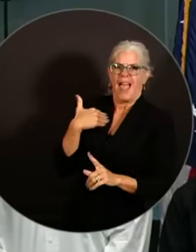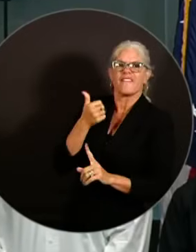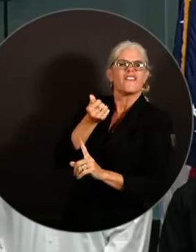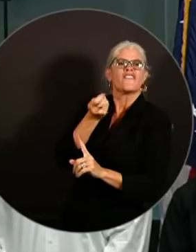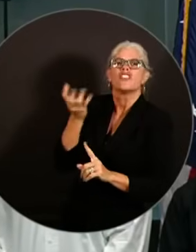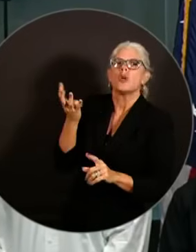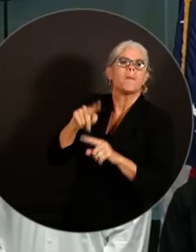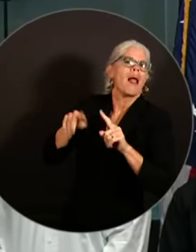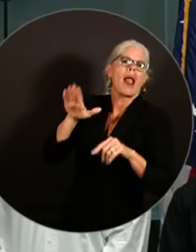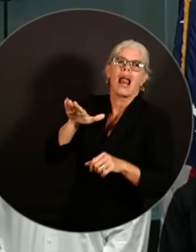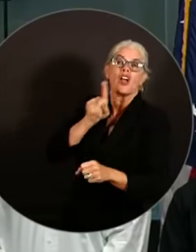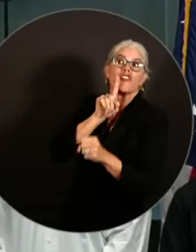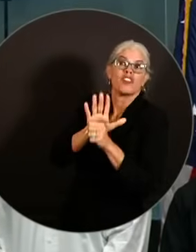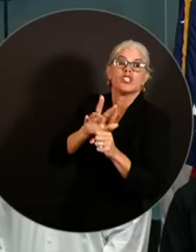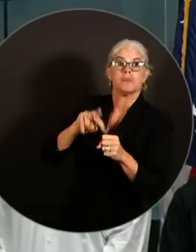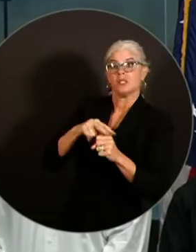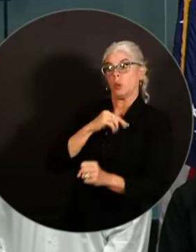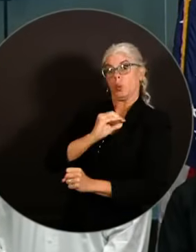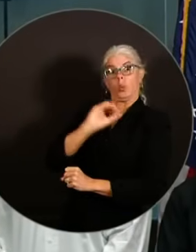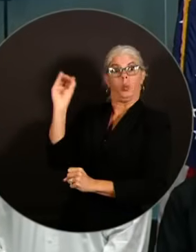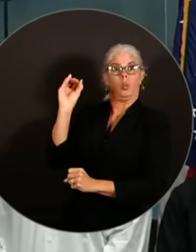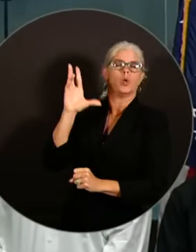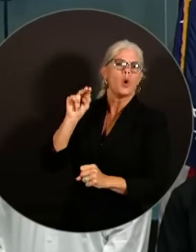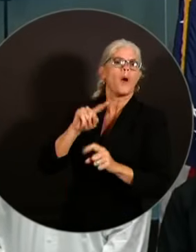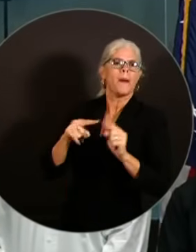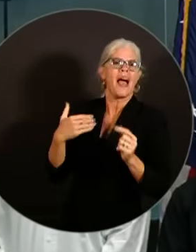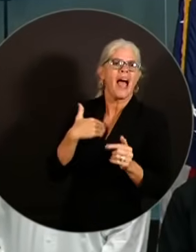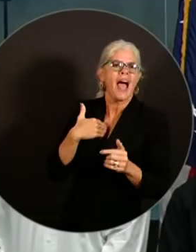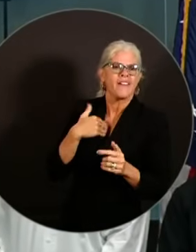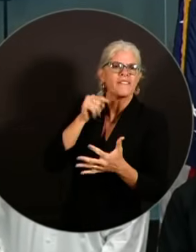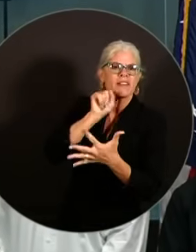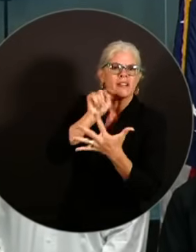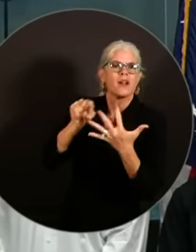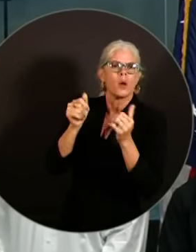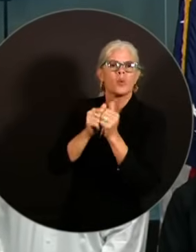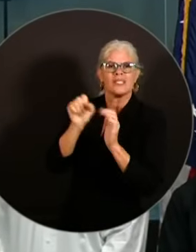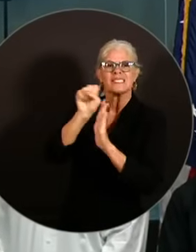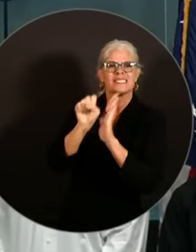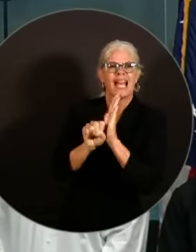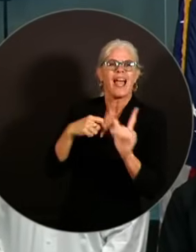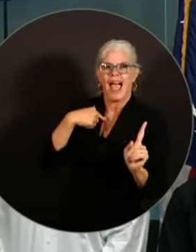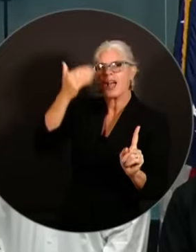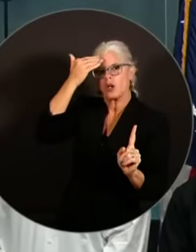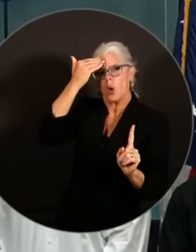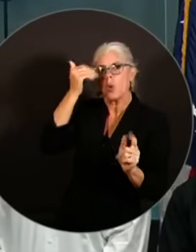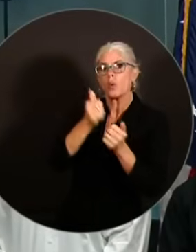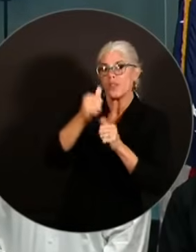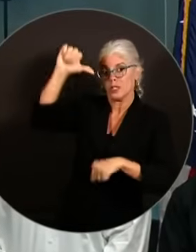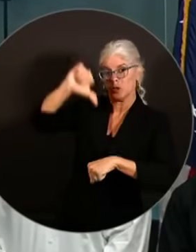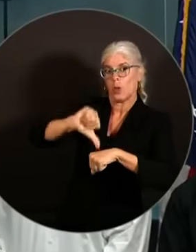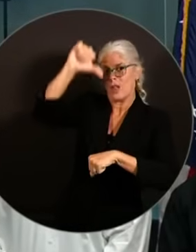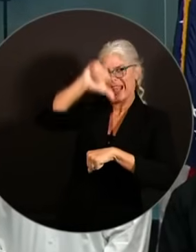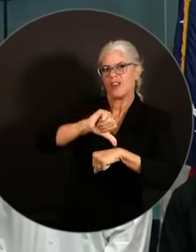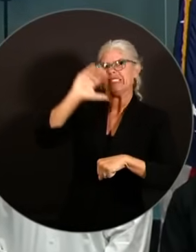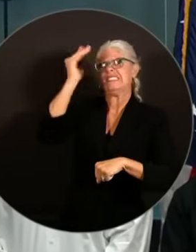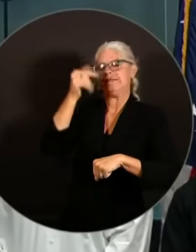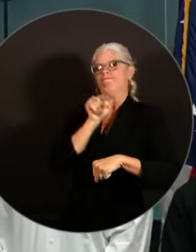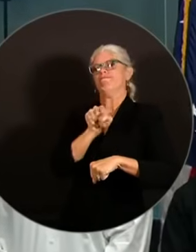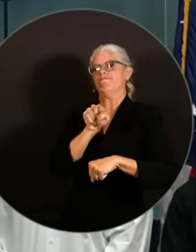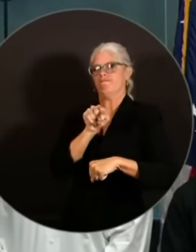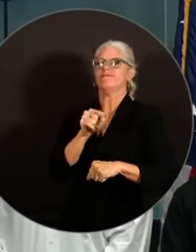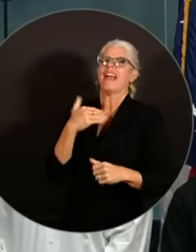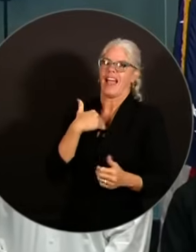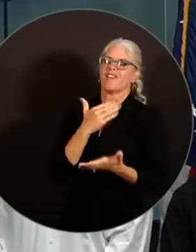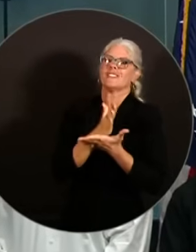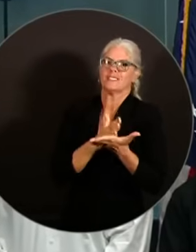does not mean there has not been any. There's a process where this happens with the state. I know with the tornadoes, it seems very likely